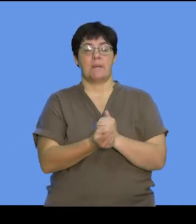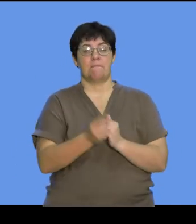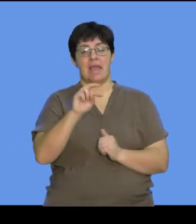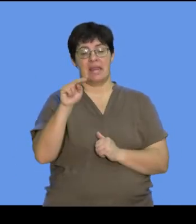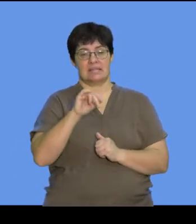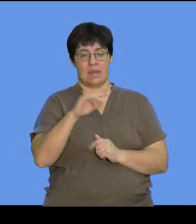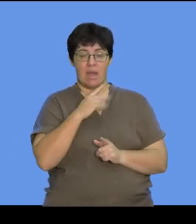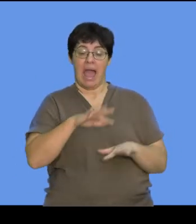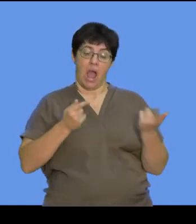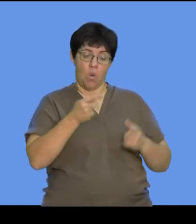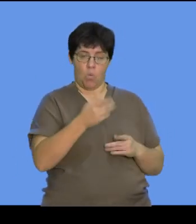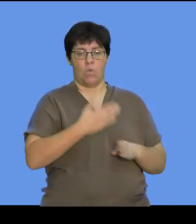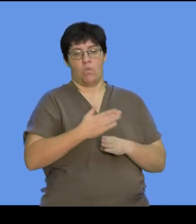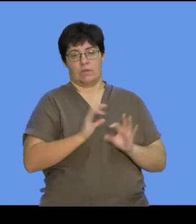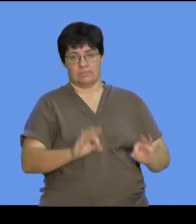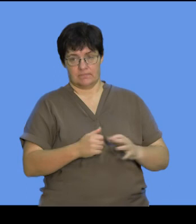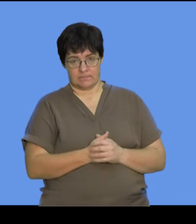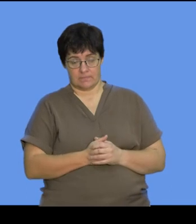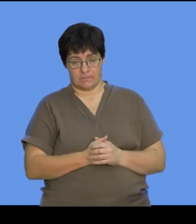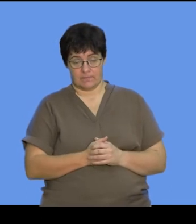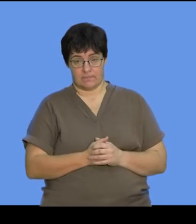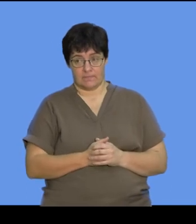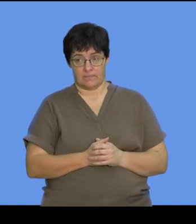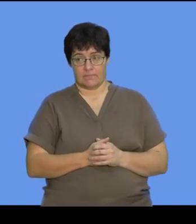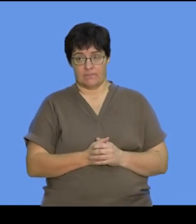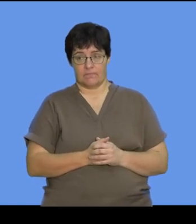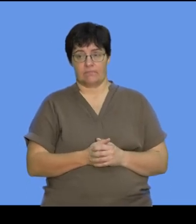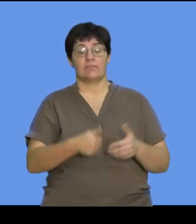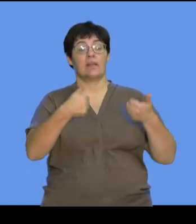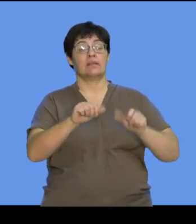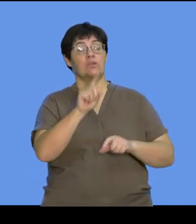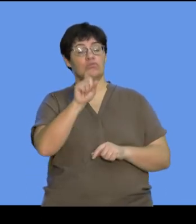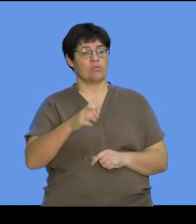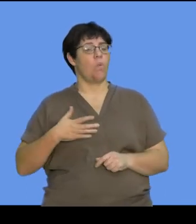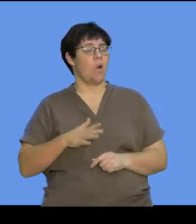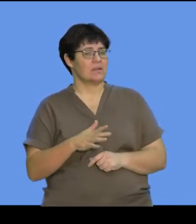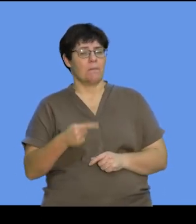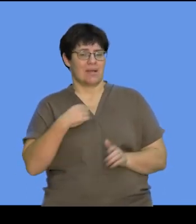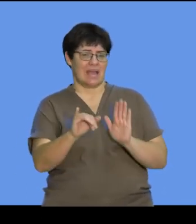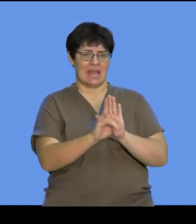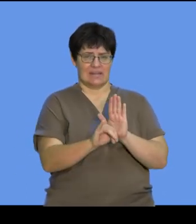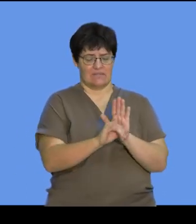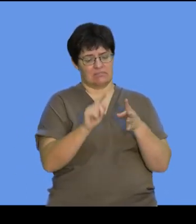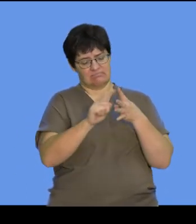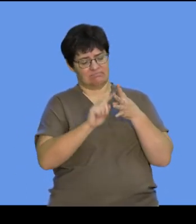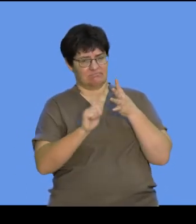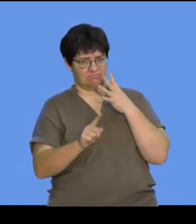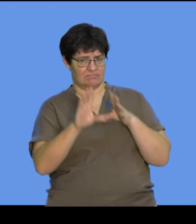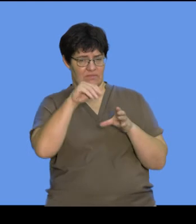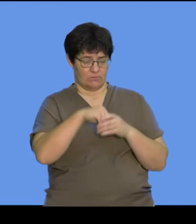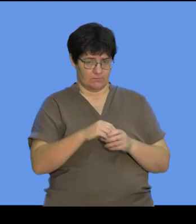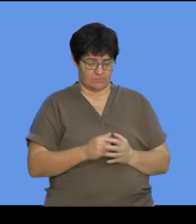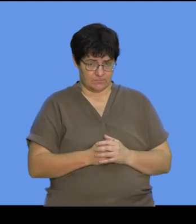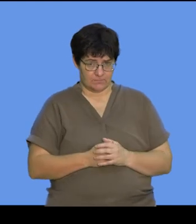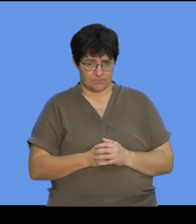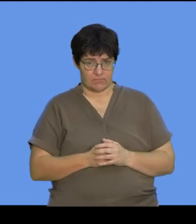important enzymes and controlling how the mitochondria function. The next part of the question requires us to identify different